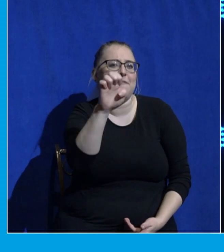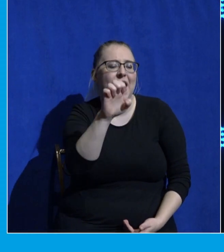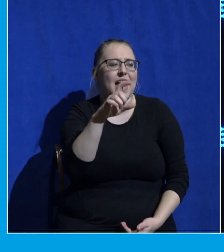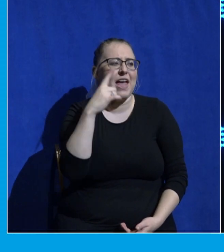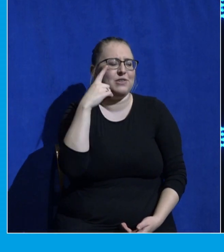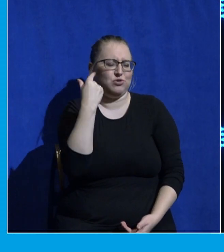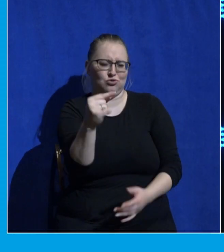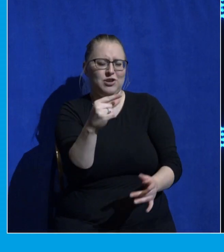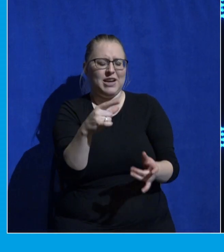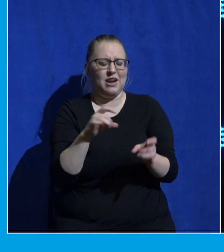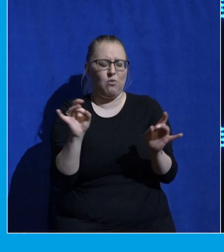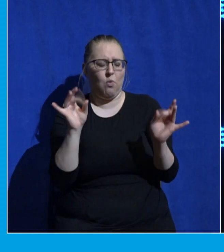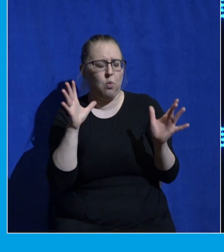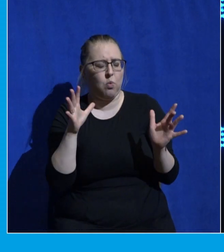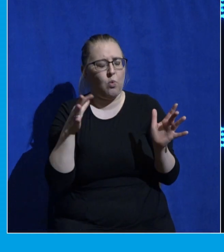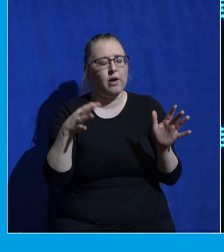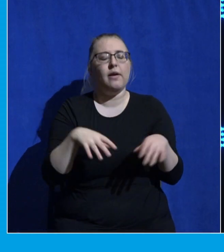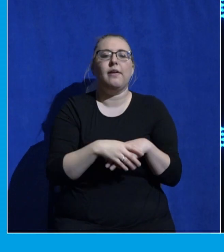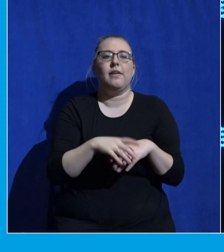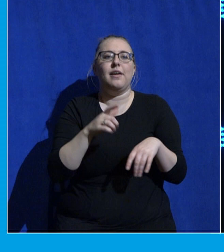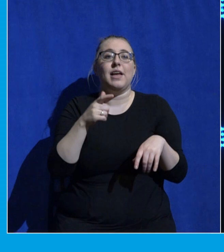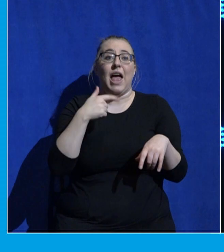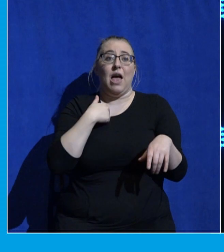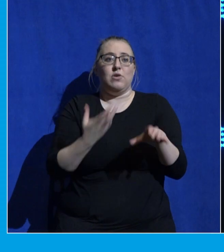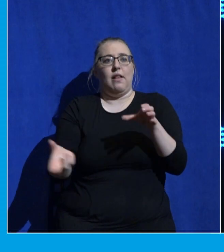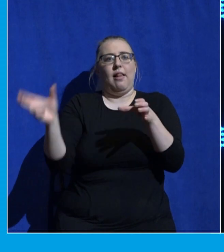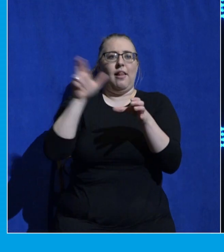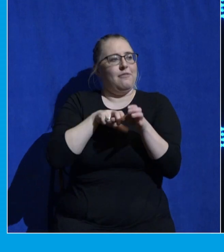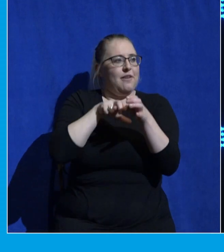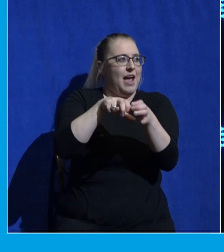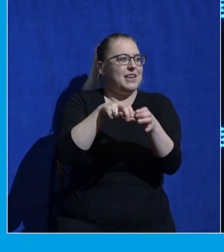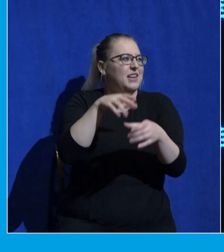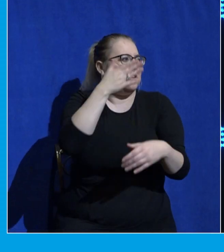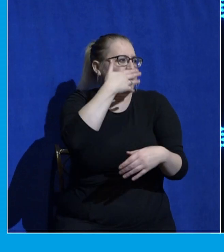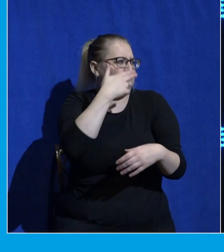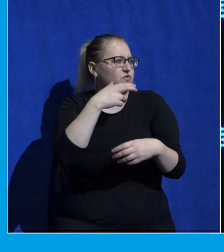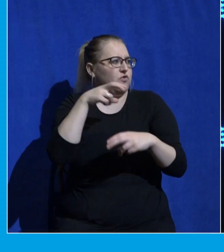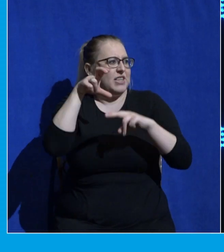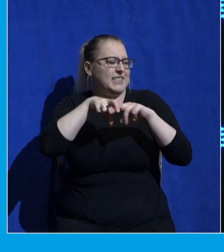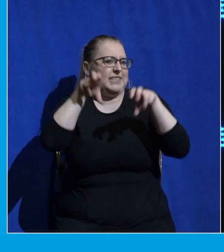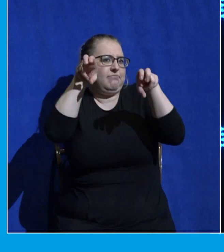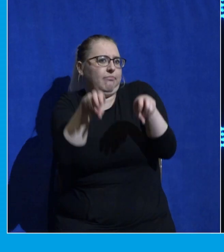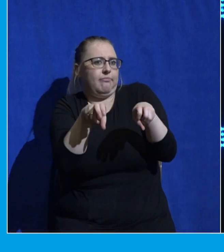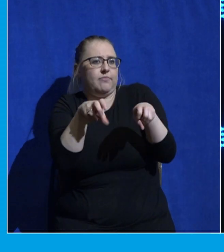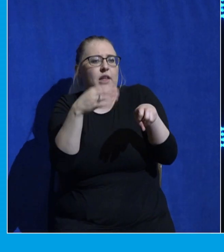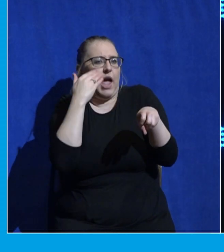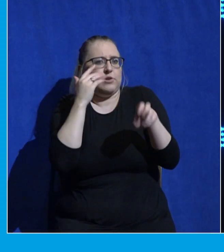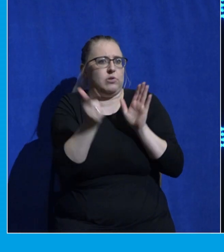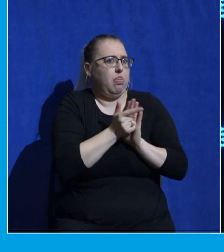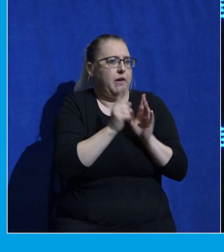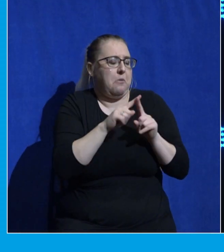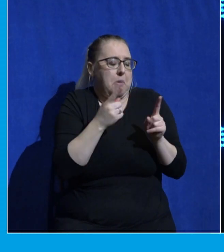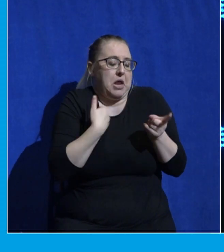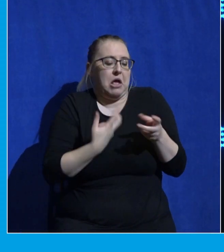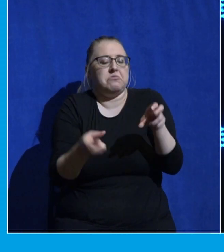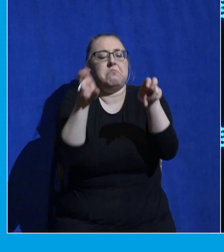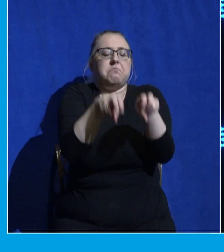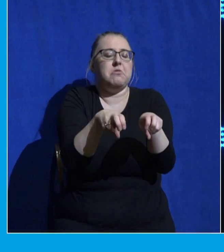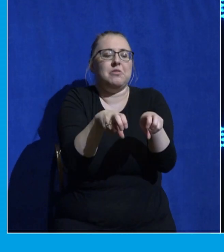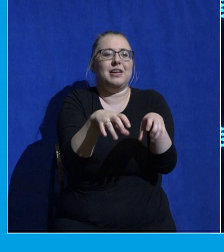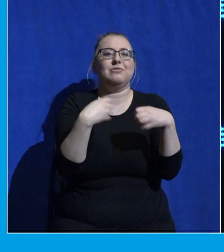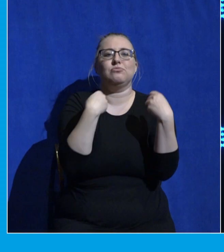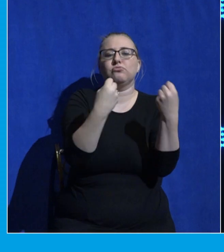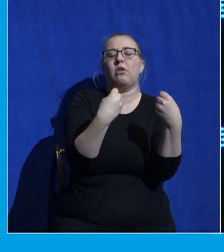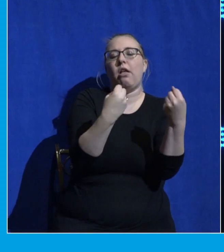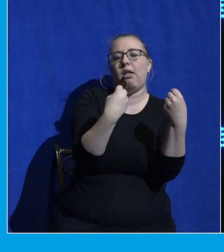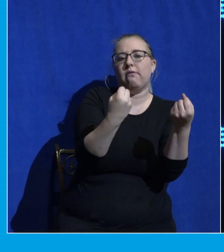so I would ride in the Corvette with him. He would have me in the front seat. No, that's against the law, but that's what we did, right? And so he's driving, then